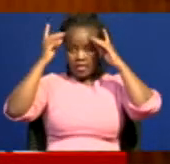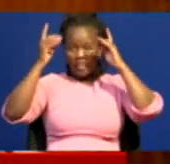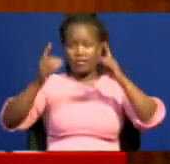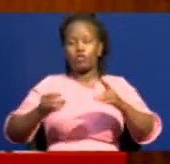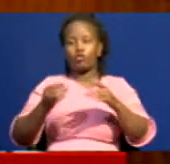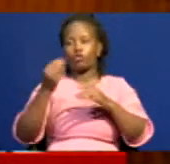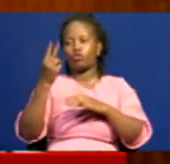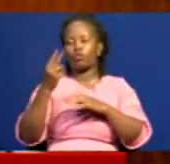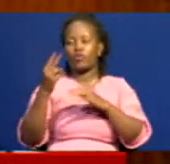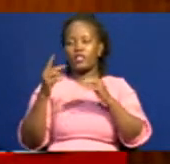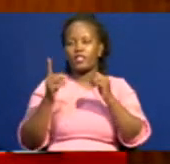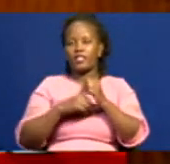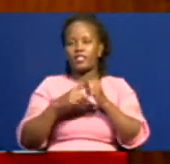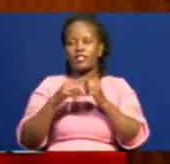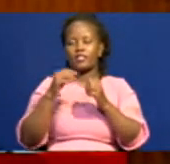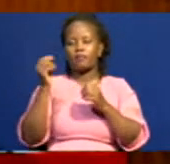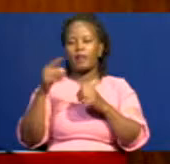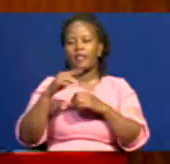26th of January, the year